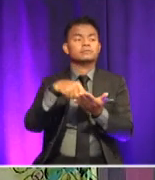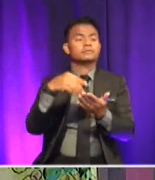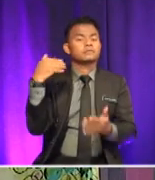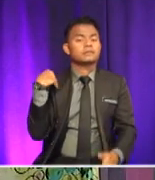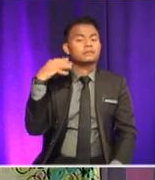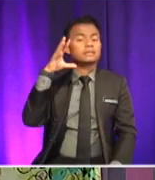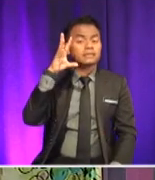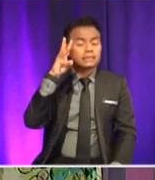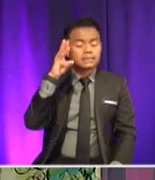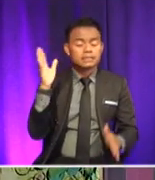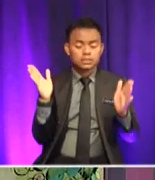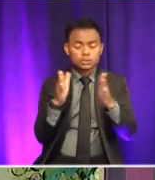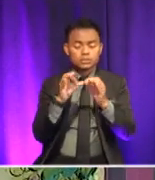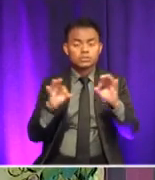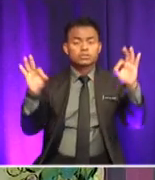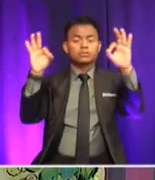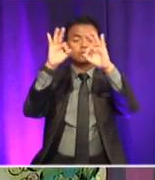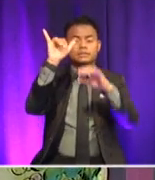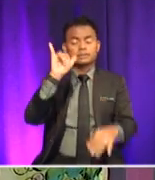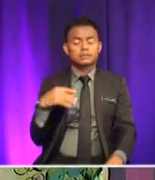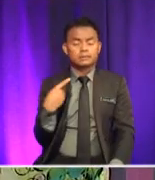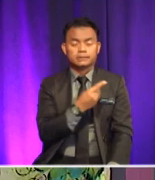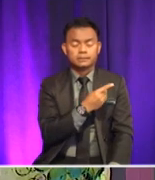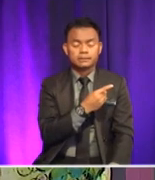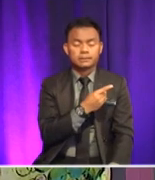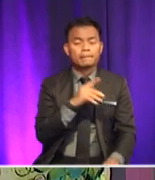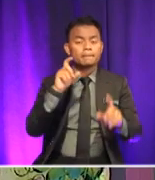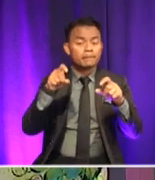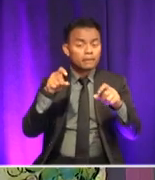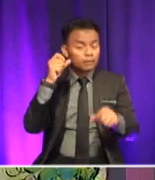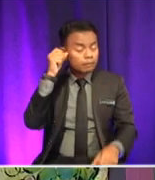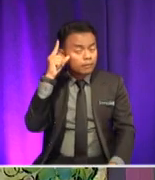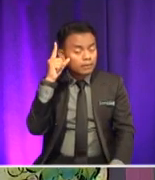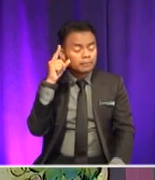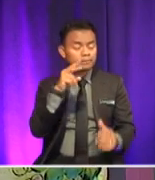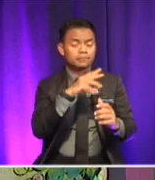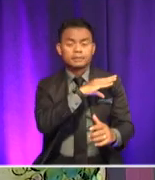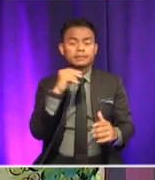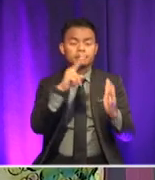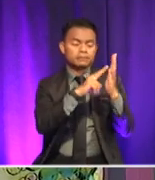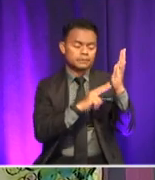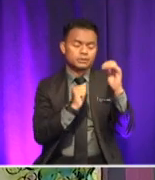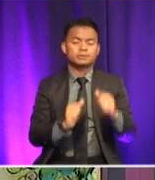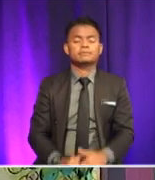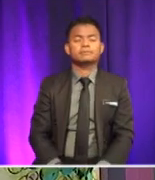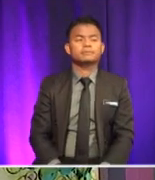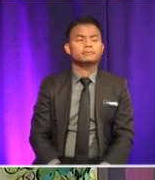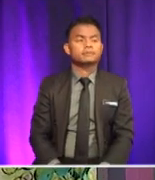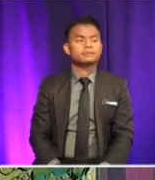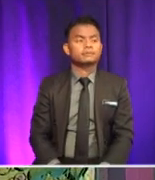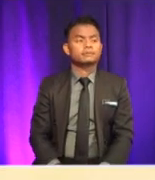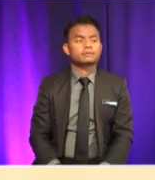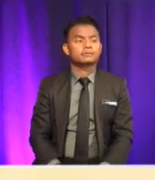short stories that you must read and understand and revise all. Okay, three of them, Embracing Your